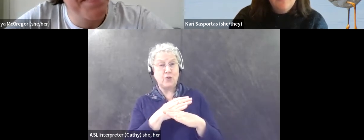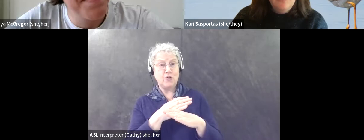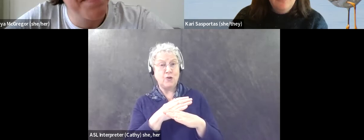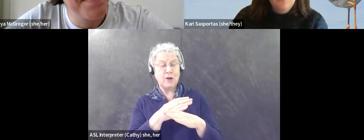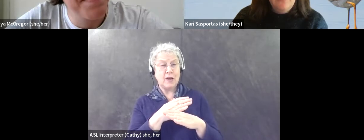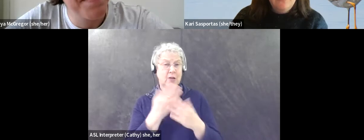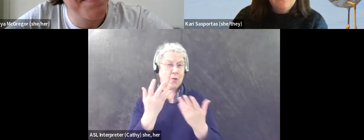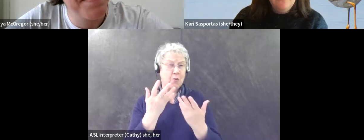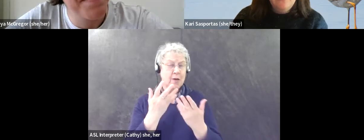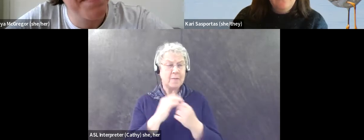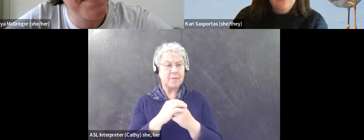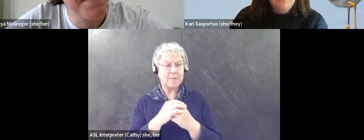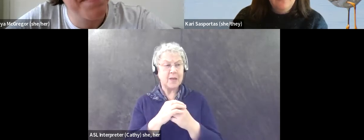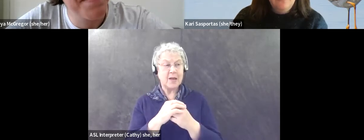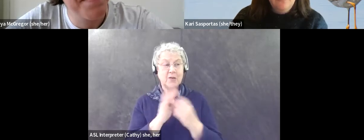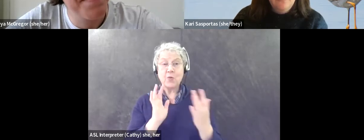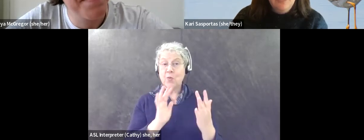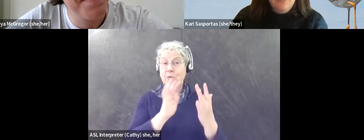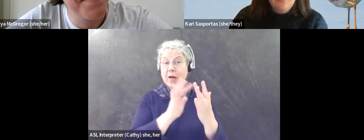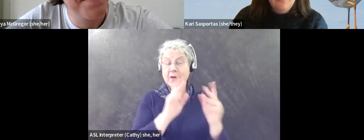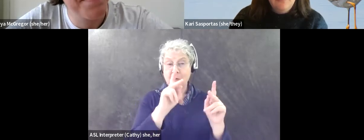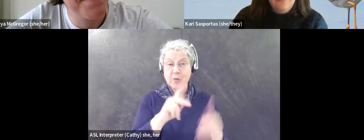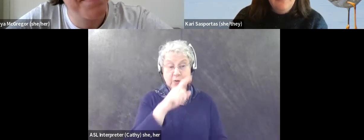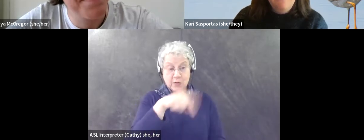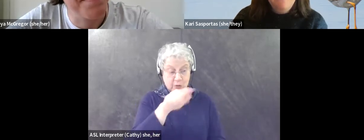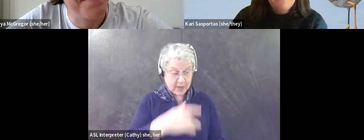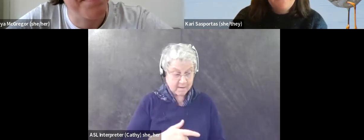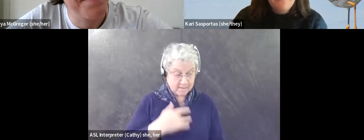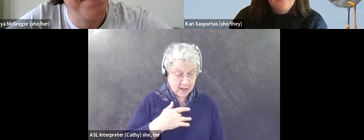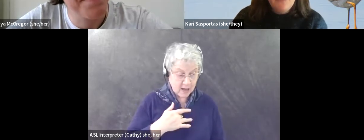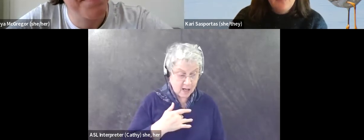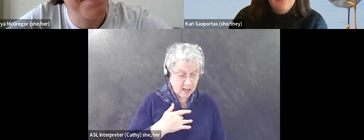reaching someone in a way that it's not going to feel like, um,